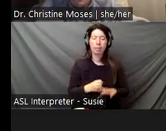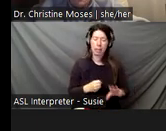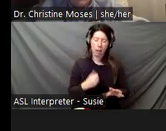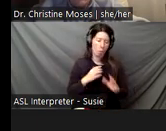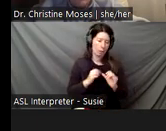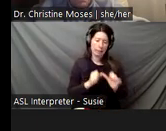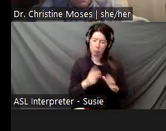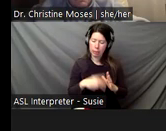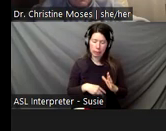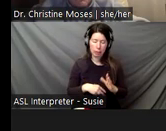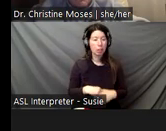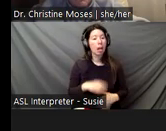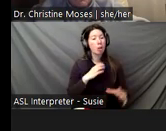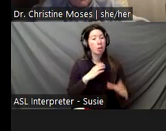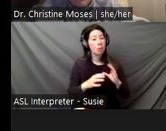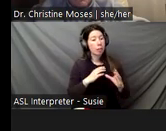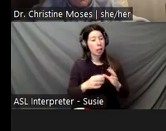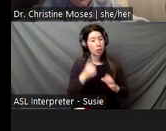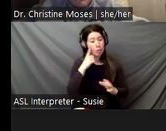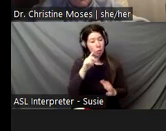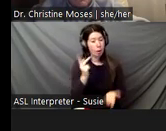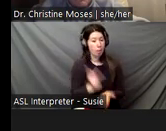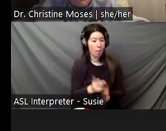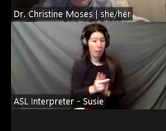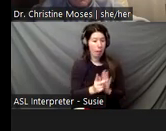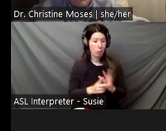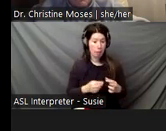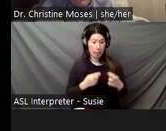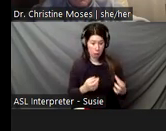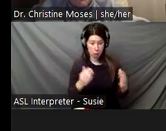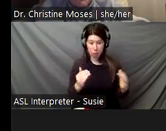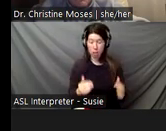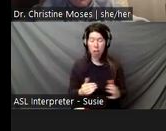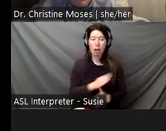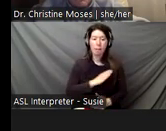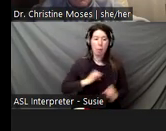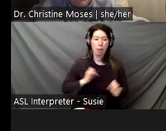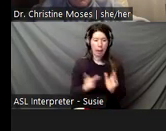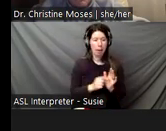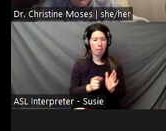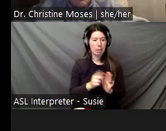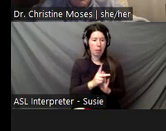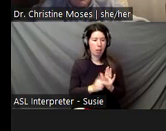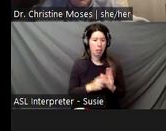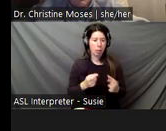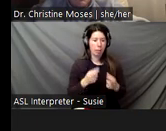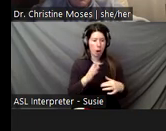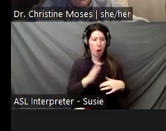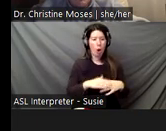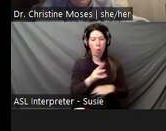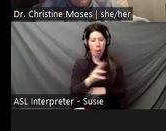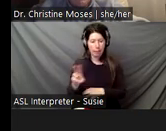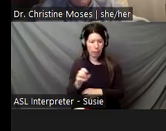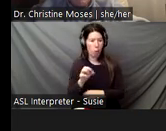reading. Communication of approved policy recommendations. The board may publish policy recommendations on the board's website or